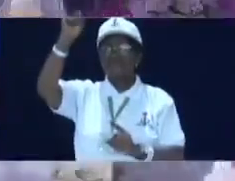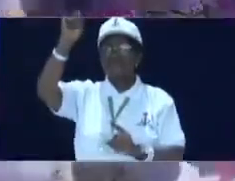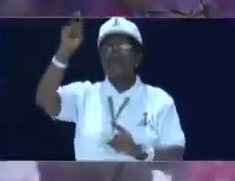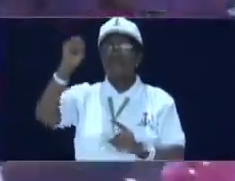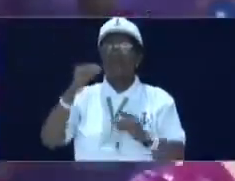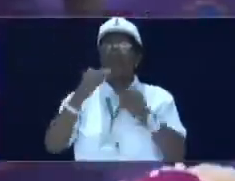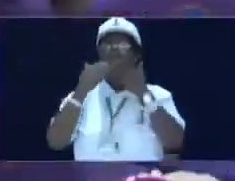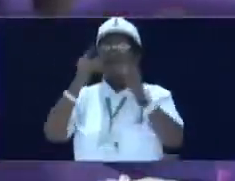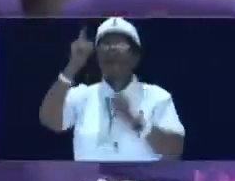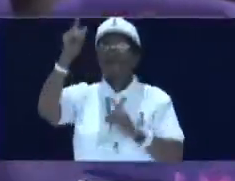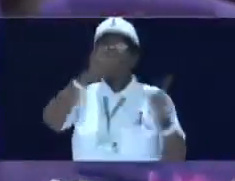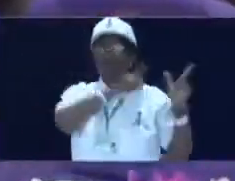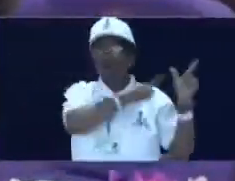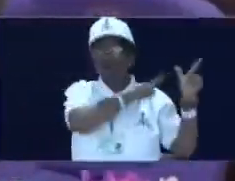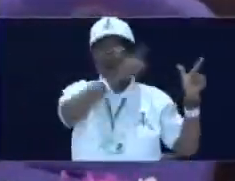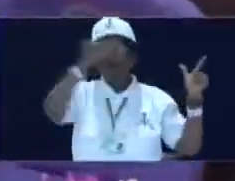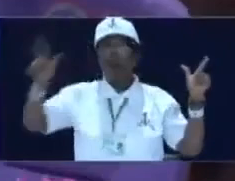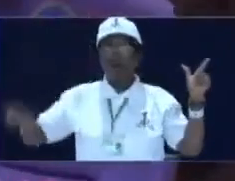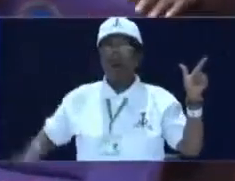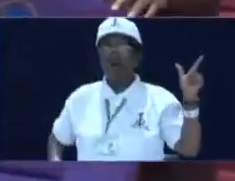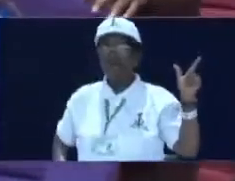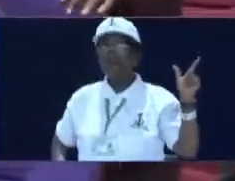Thank you, Lord.